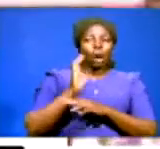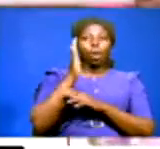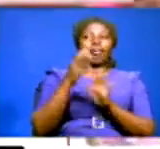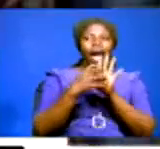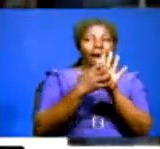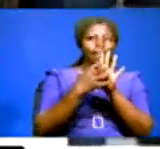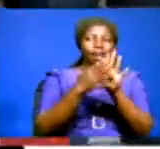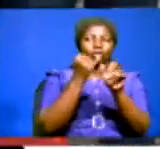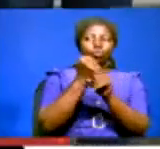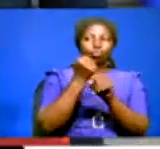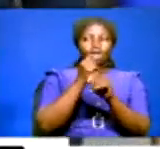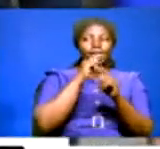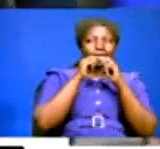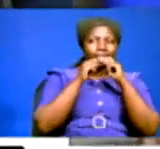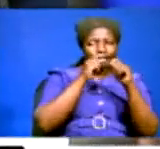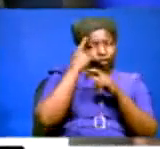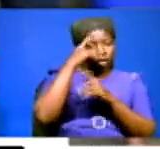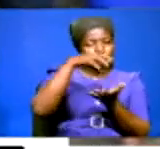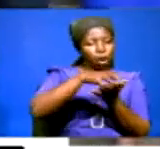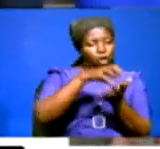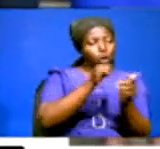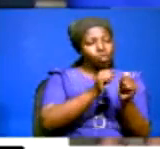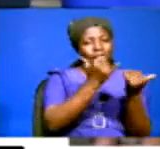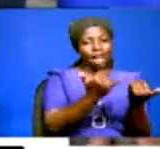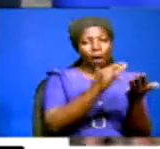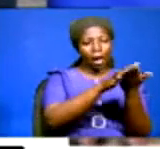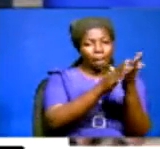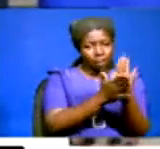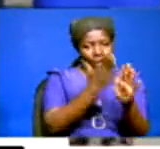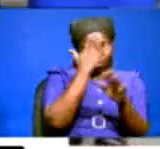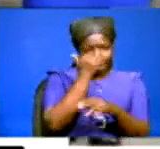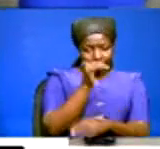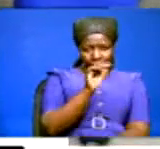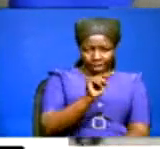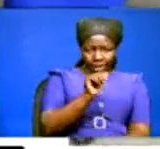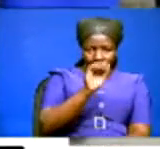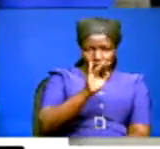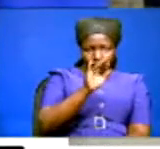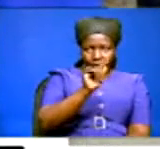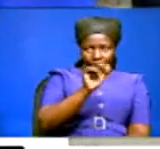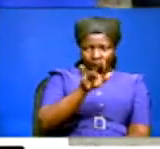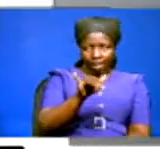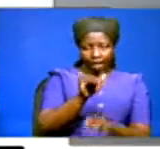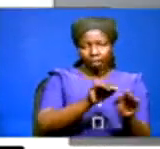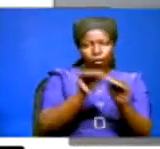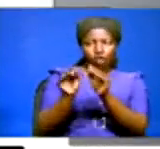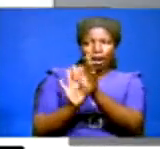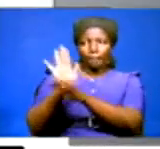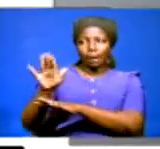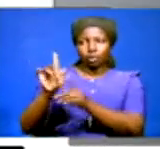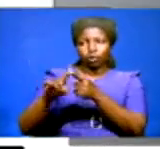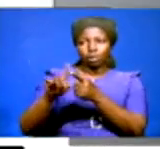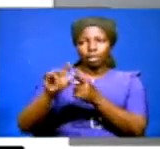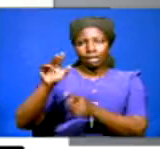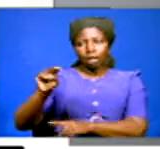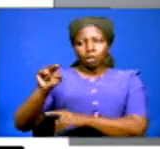interviews for the position left vacant by Naftali Rono, who returned to the National Intelligence Service. This election